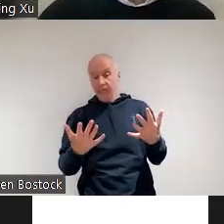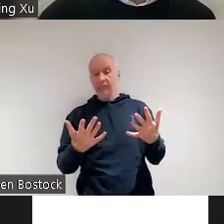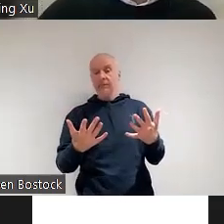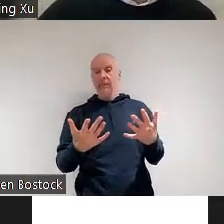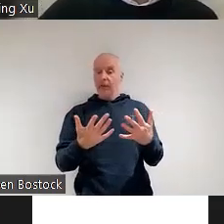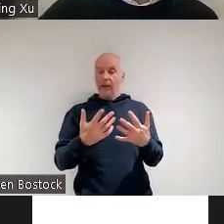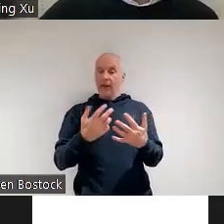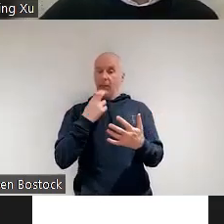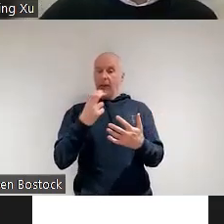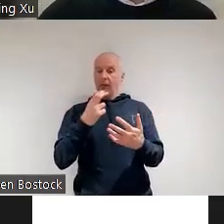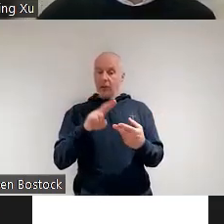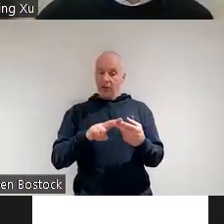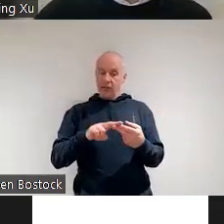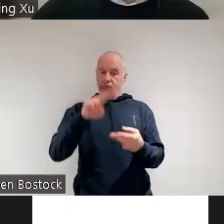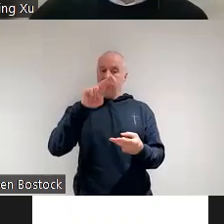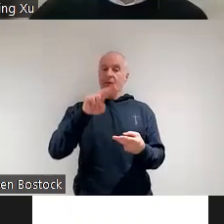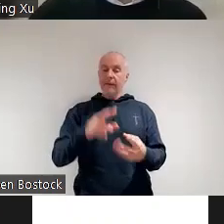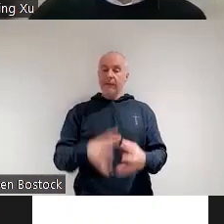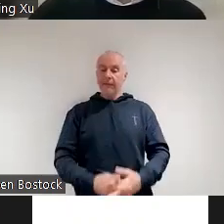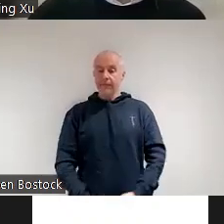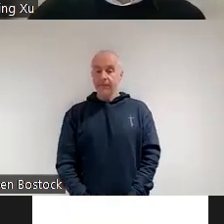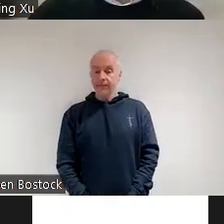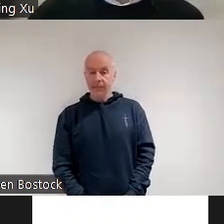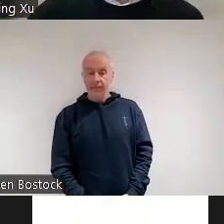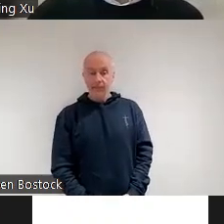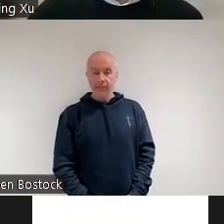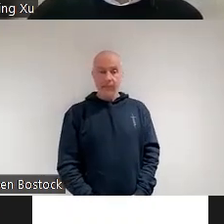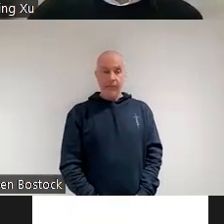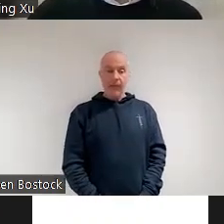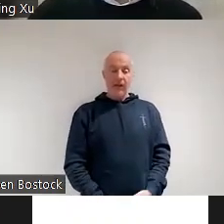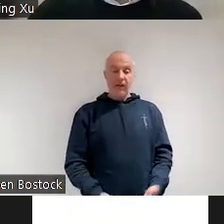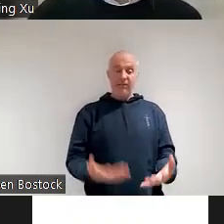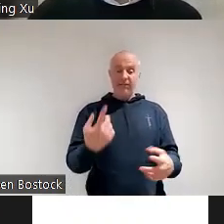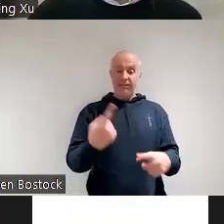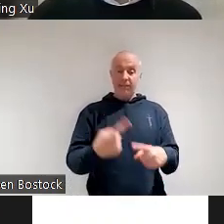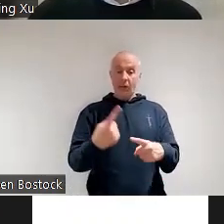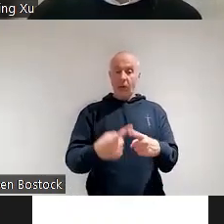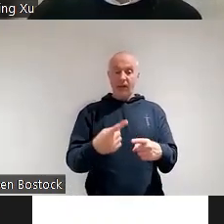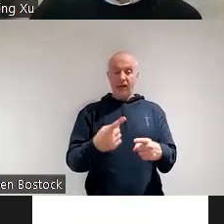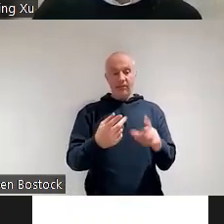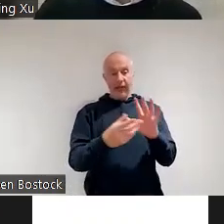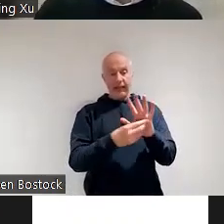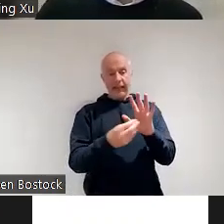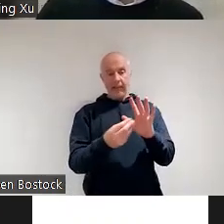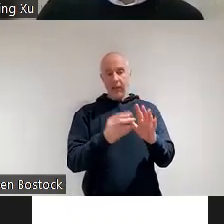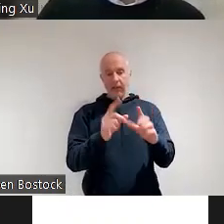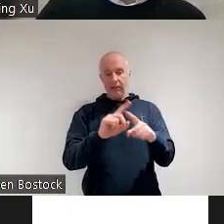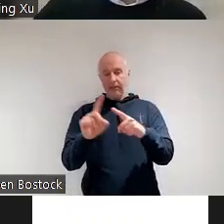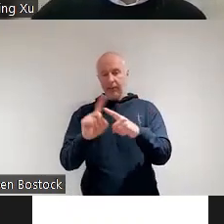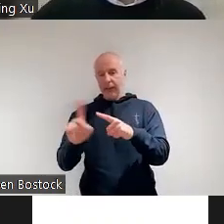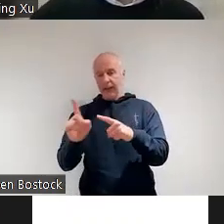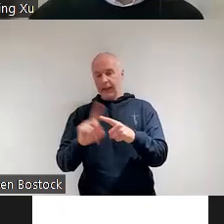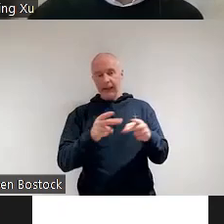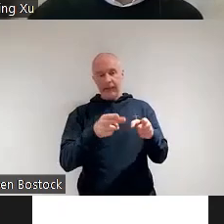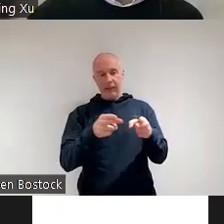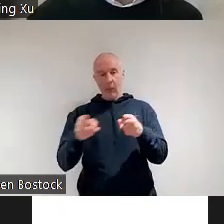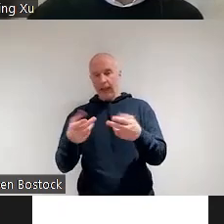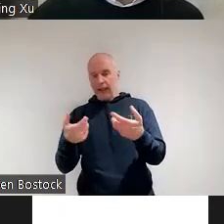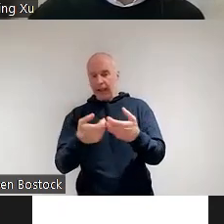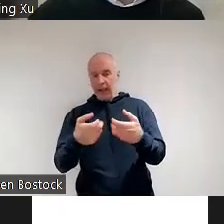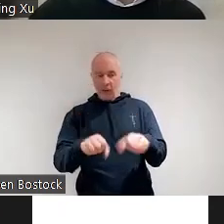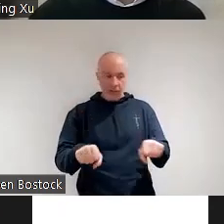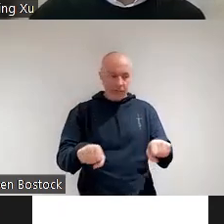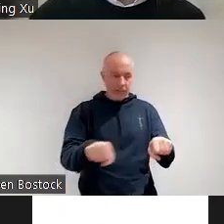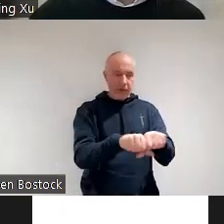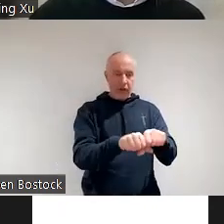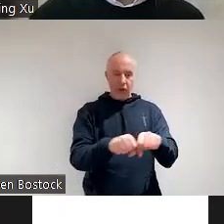is just a quick slide talking about all different sorts of example chargers that you can find in the market. But